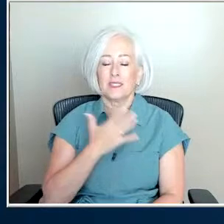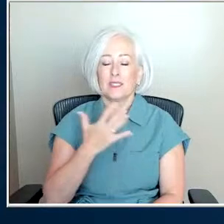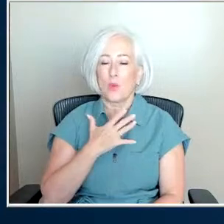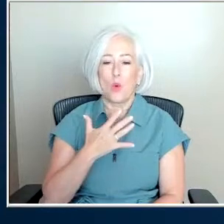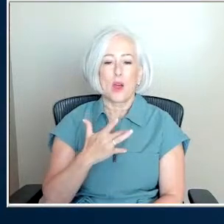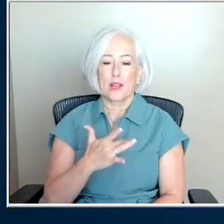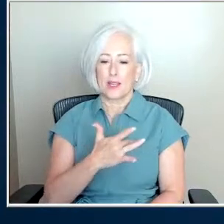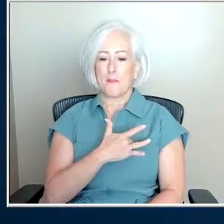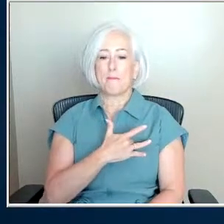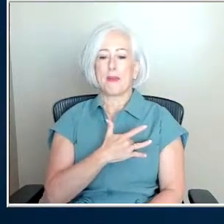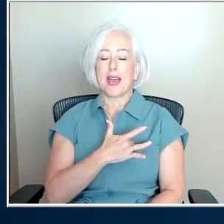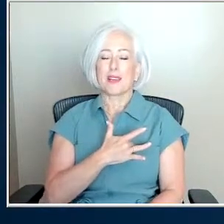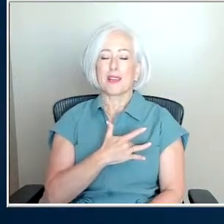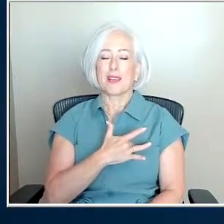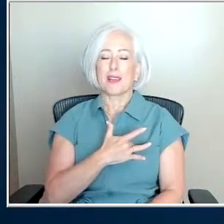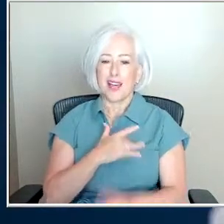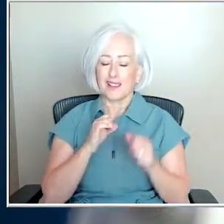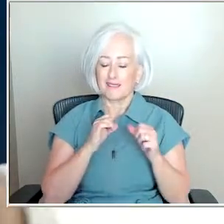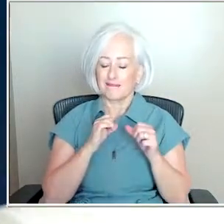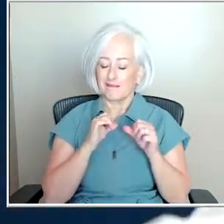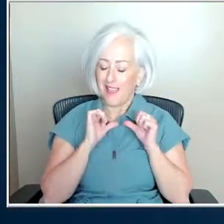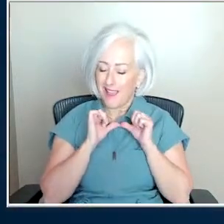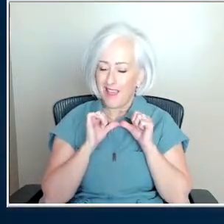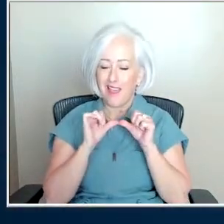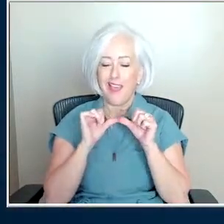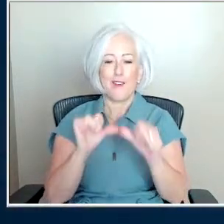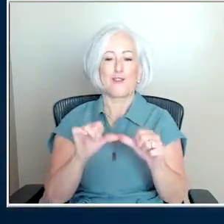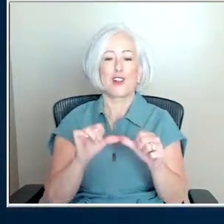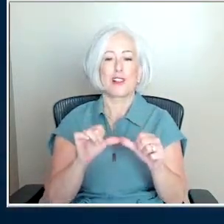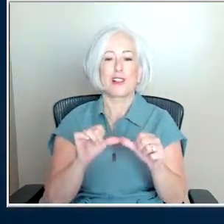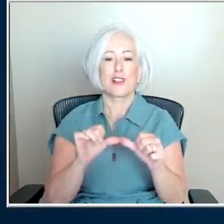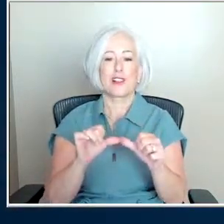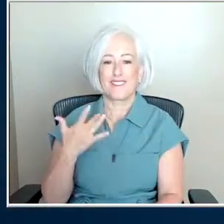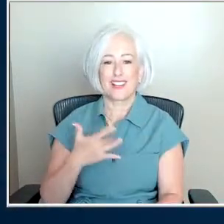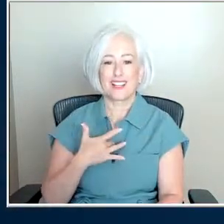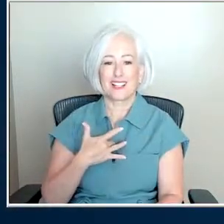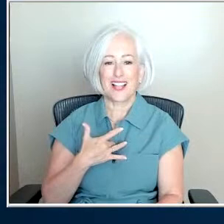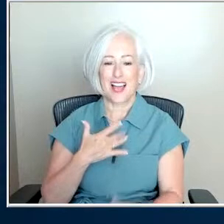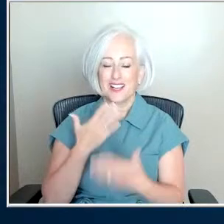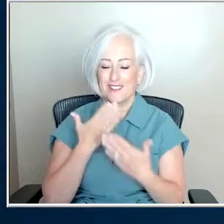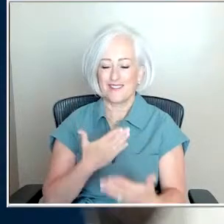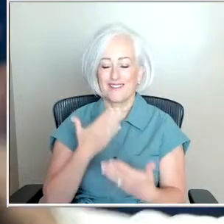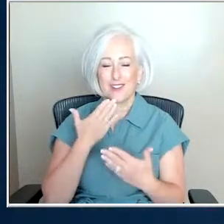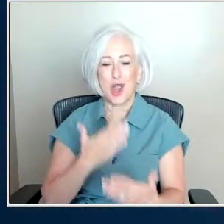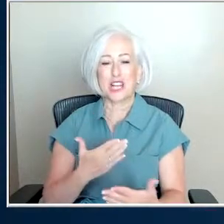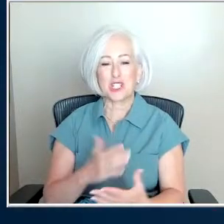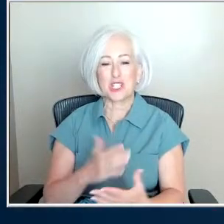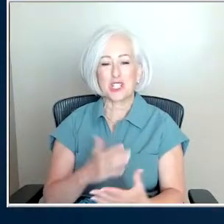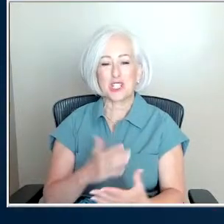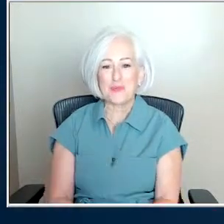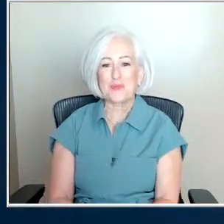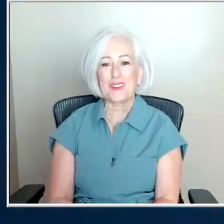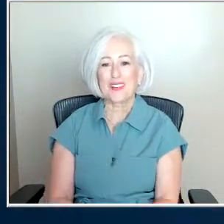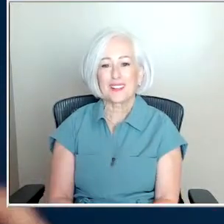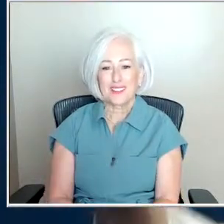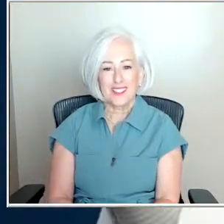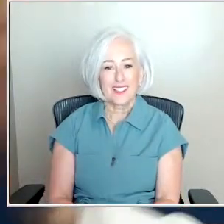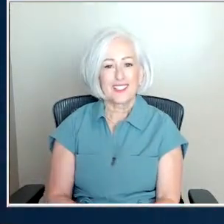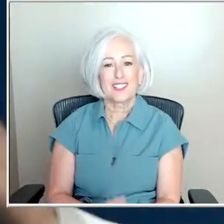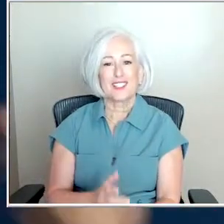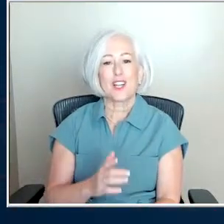everlasting sensation of mutual gratitude, honestly. And I feel I impacted her life and her